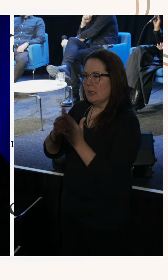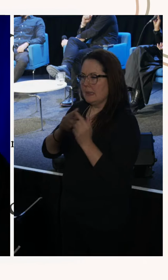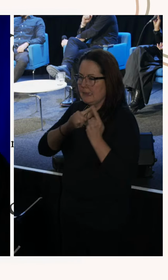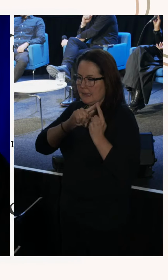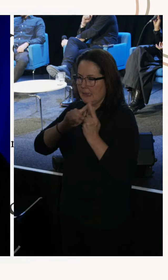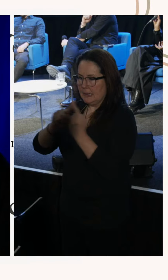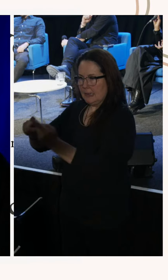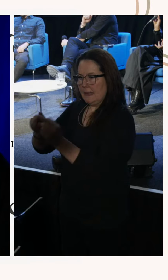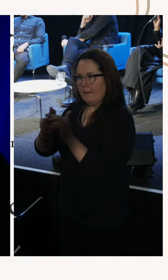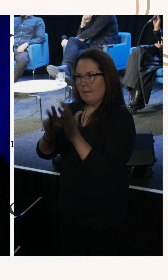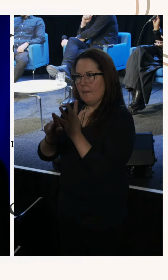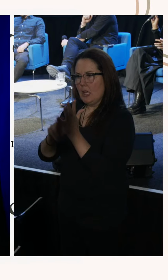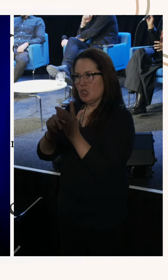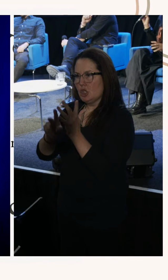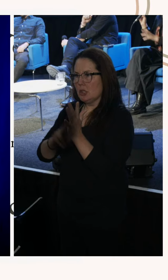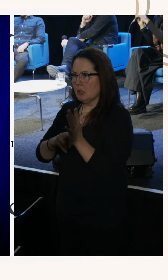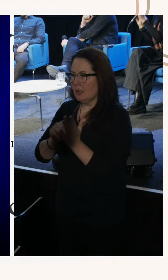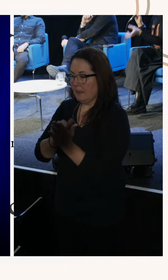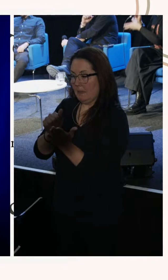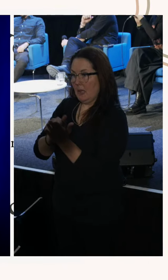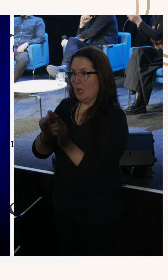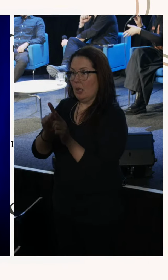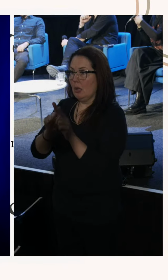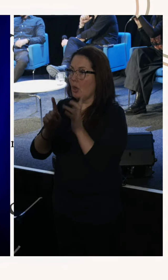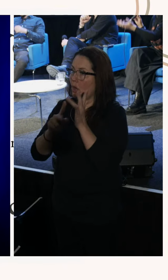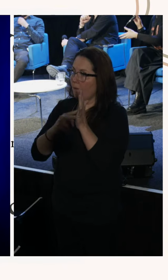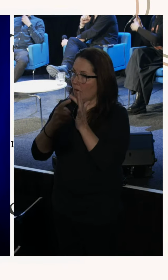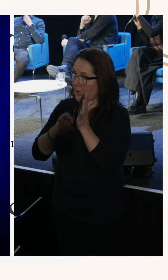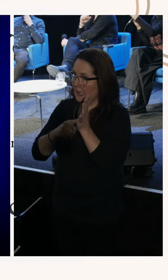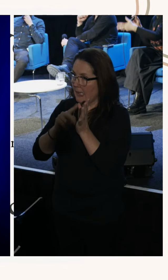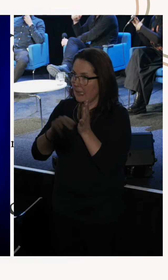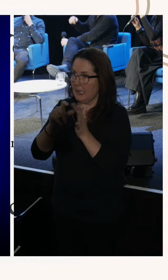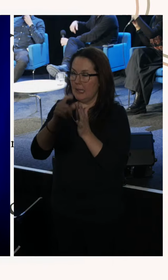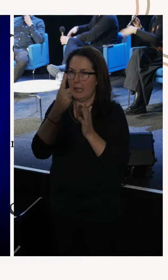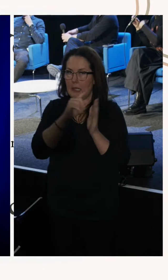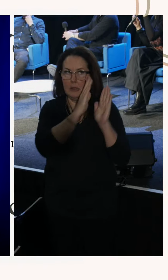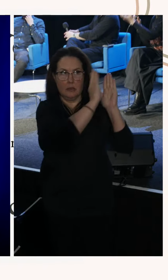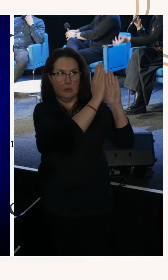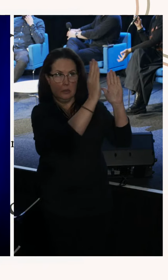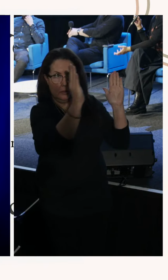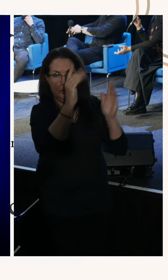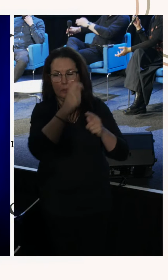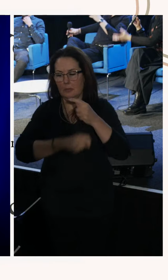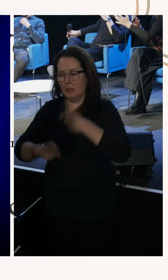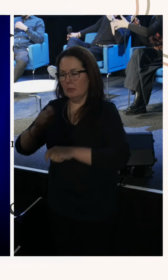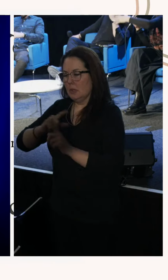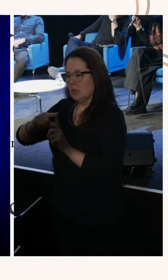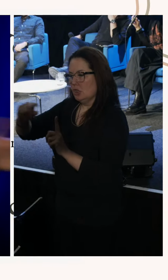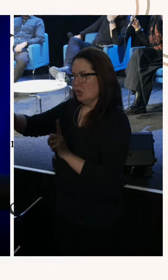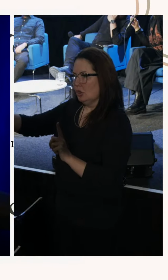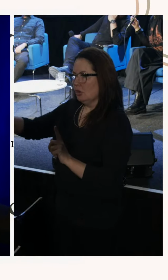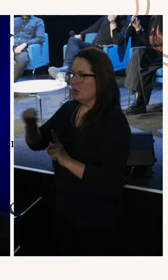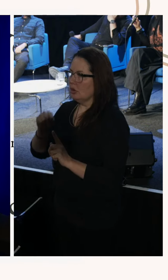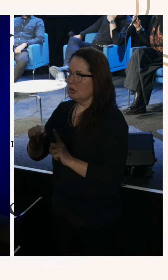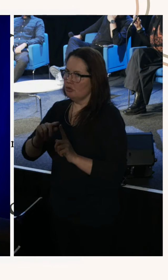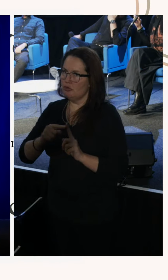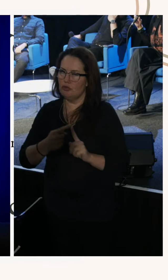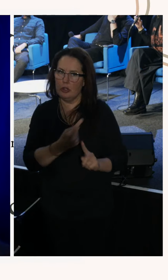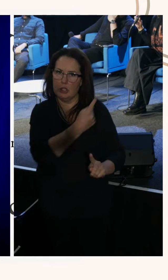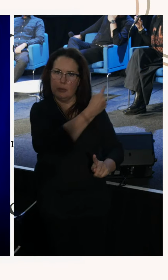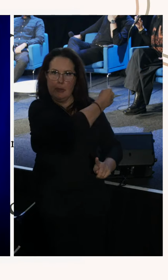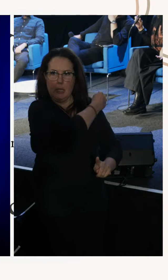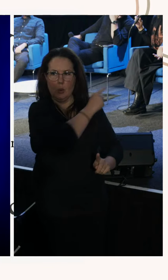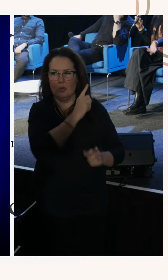function of a publication like Overland and the digitisation of this archival, this memory, this reaching back into what we've already said about these